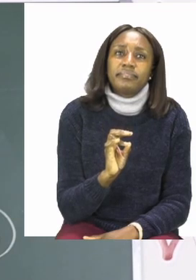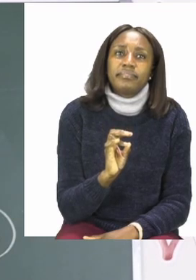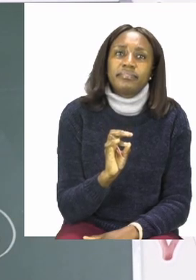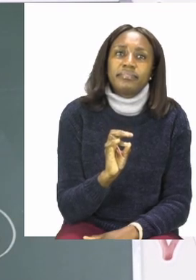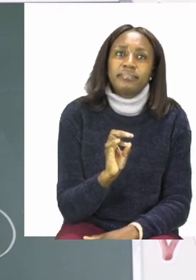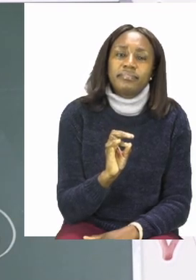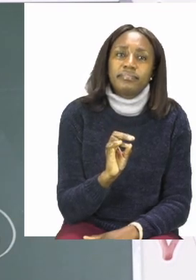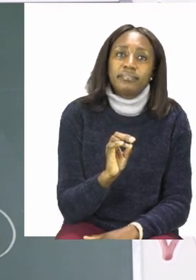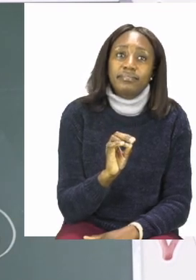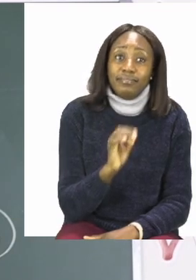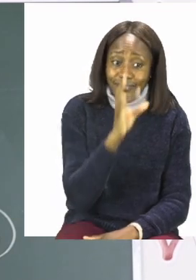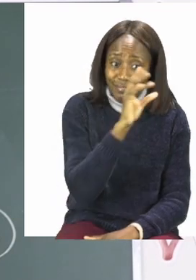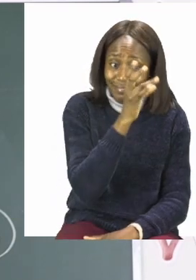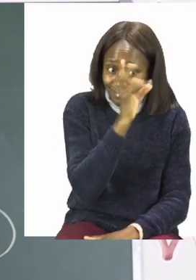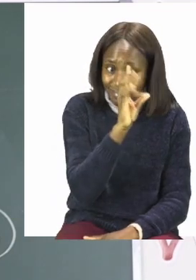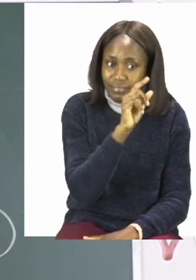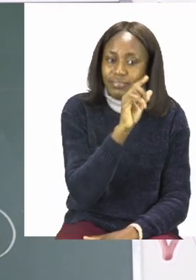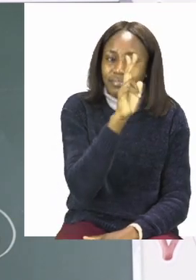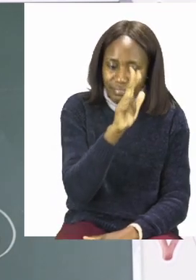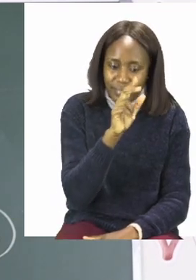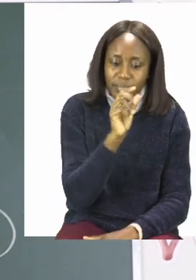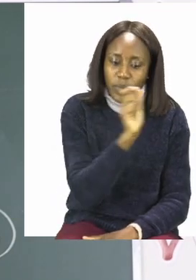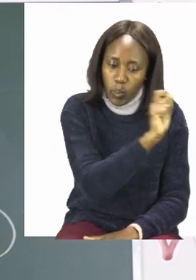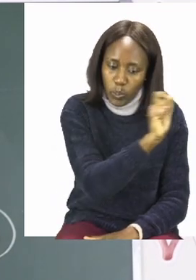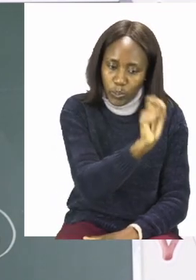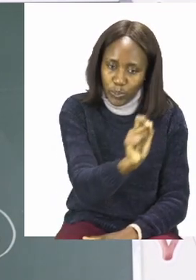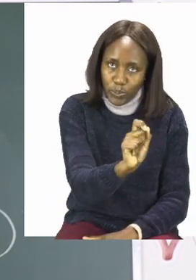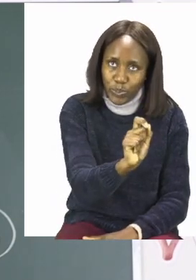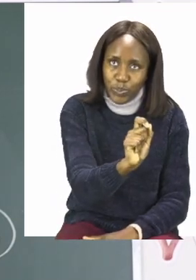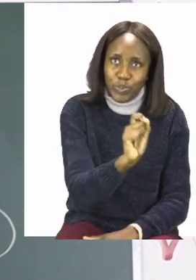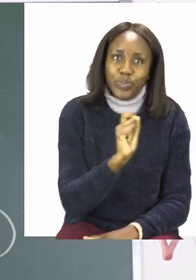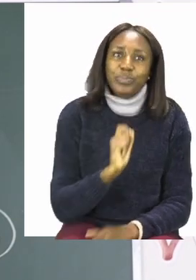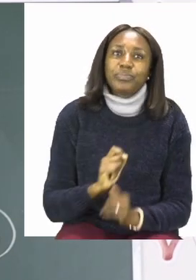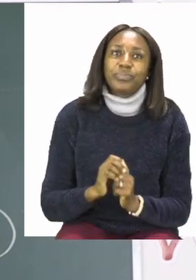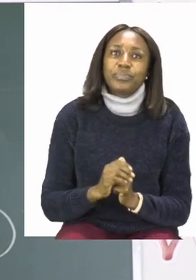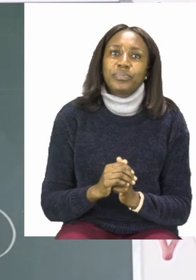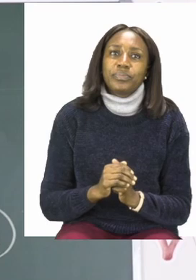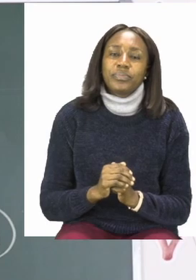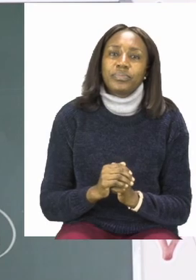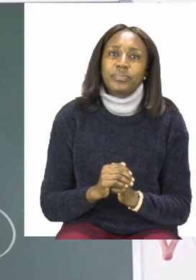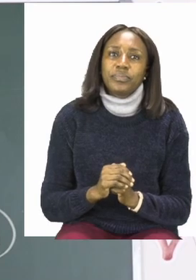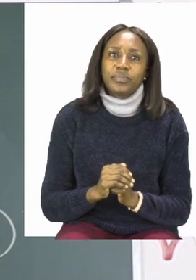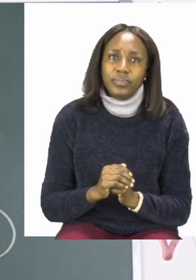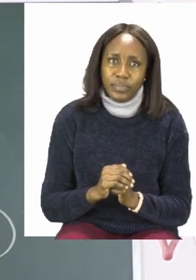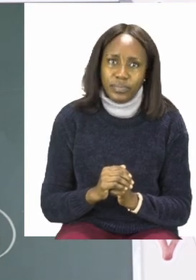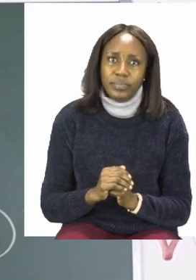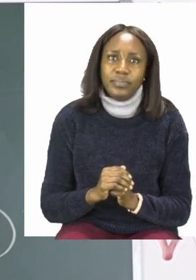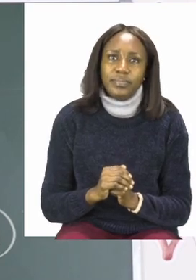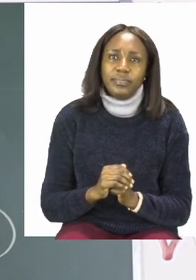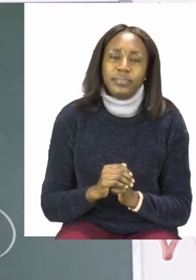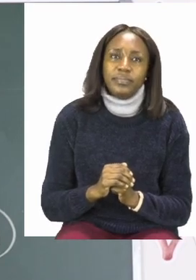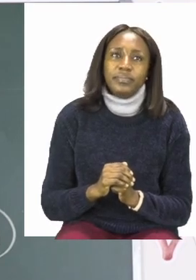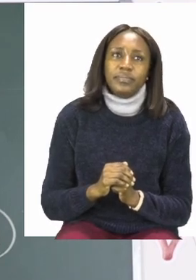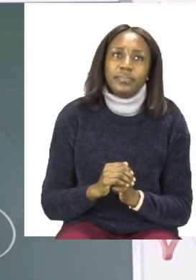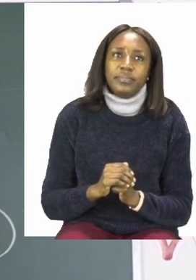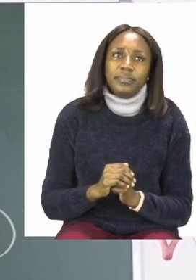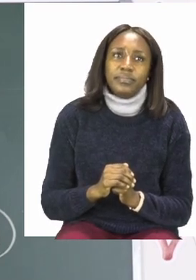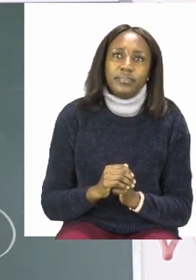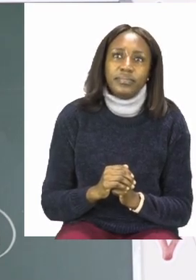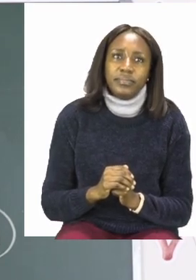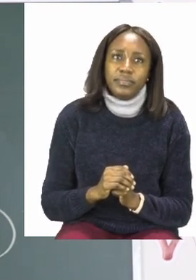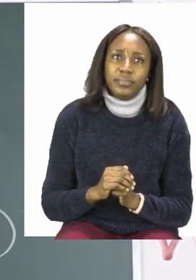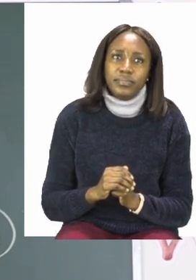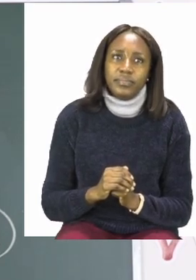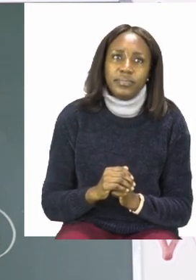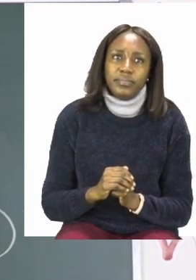that there are 7 people. That is the first number that is going to go in the